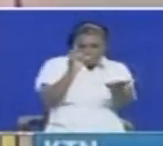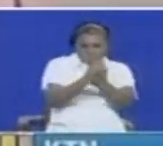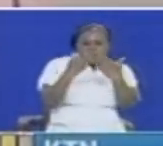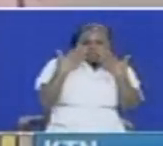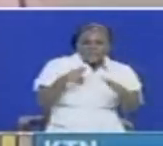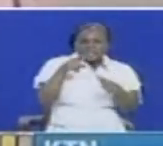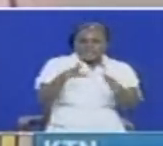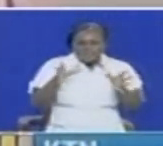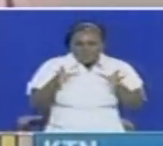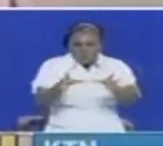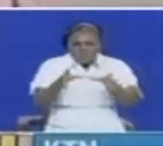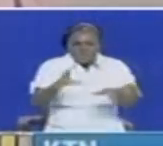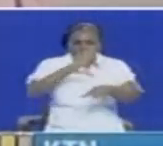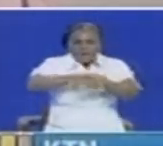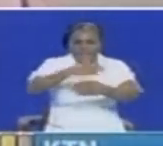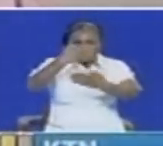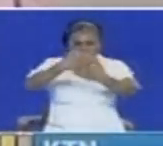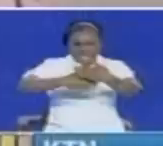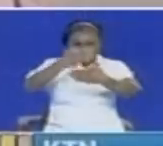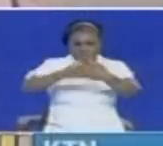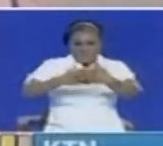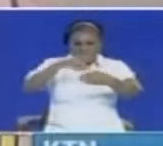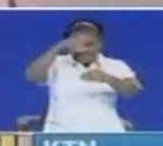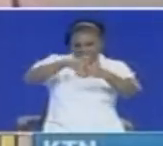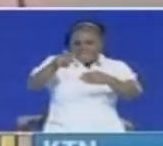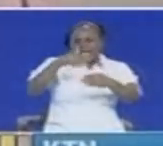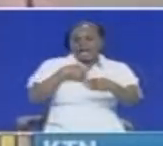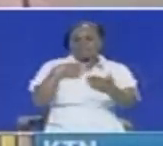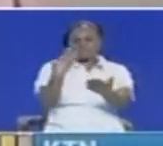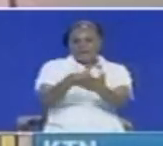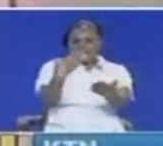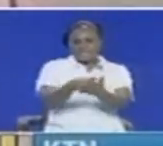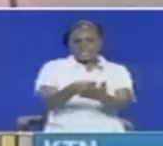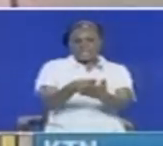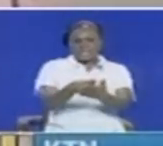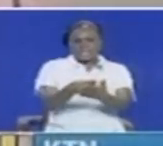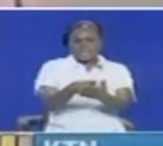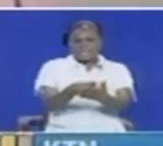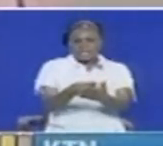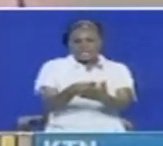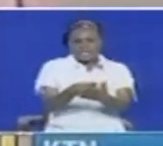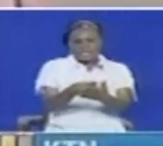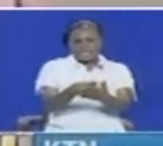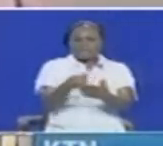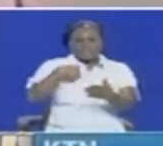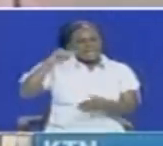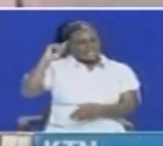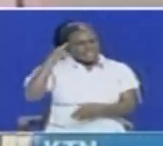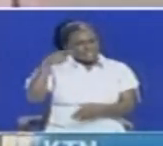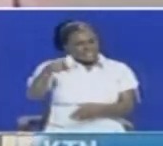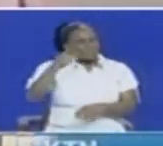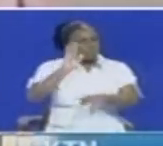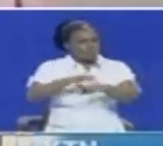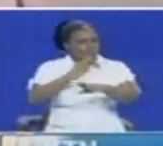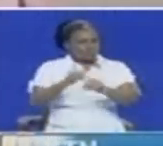ilazimika wachukue bahasha ambazo zilikuwa zinahesabiwa kama ndani zina pesa ukiwa umeshikiwa bunduki. Sidani kama hilo ni swala zuri